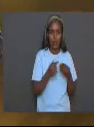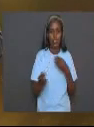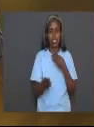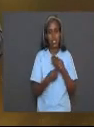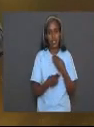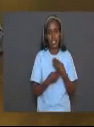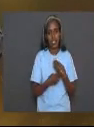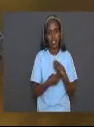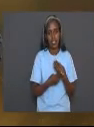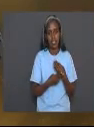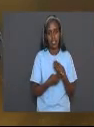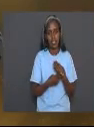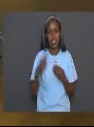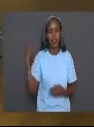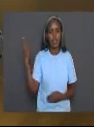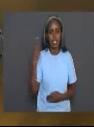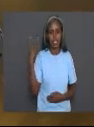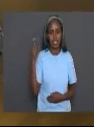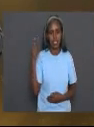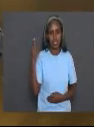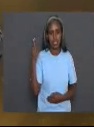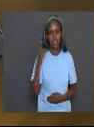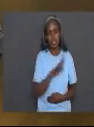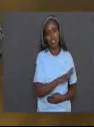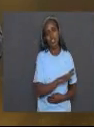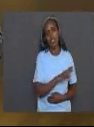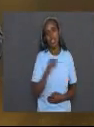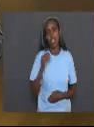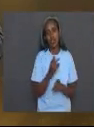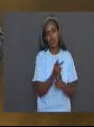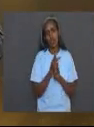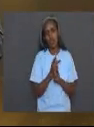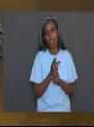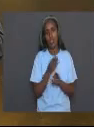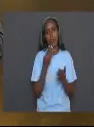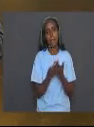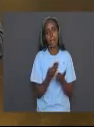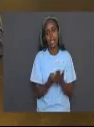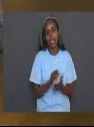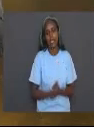saving, investing, and borrowing money.